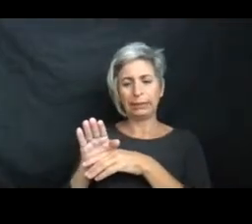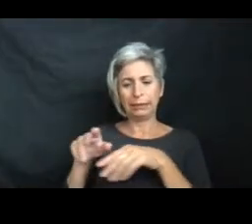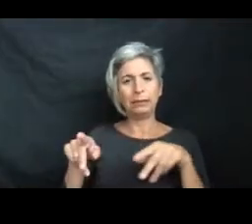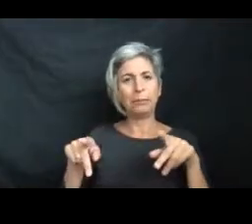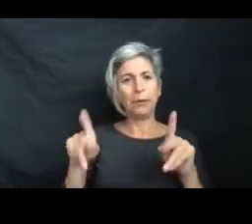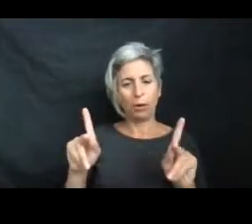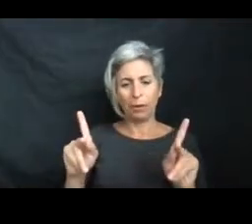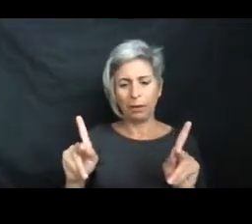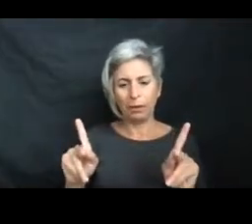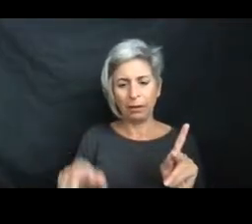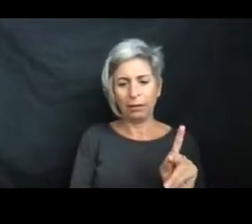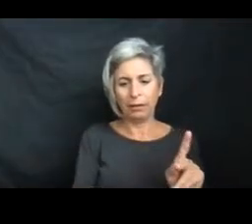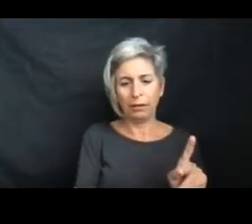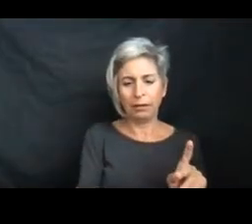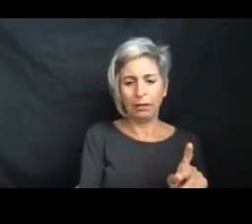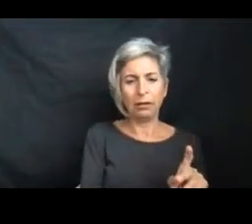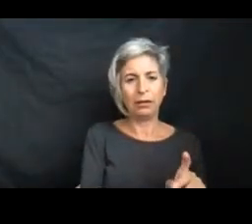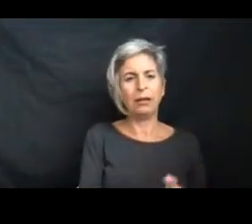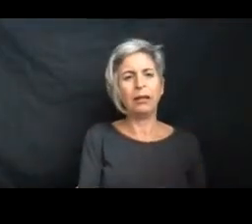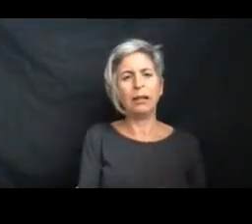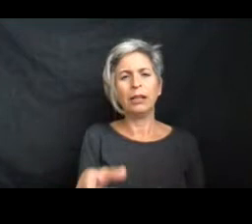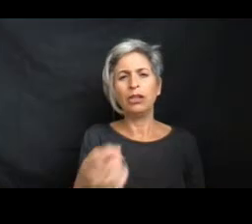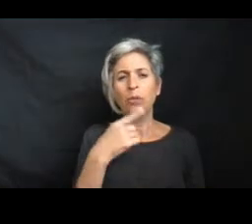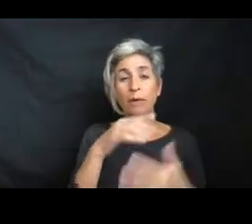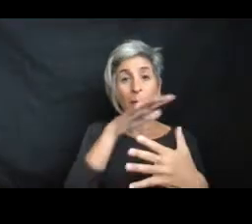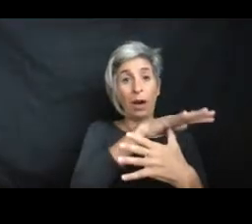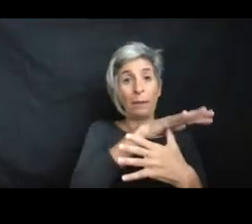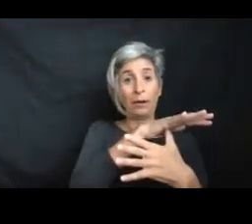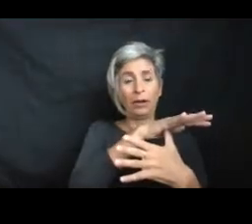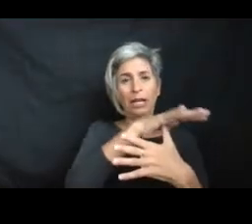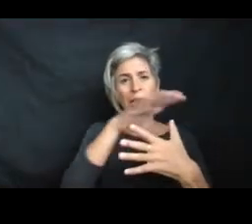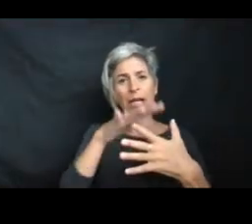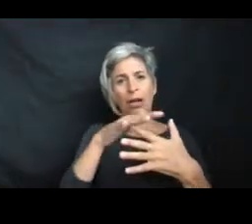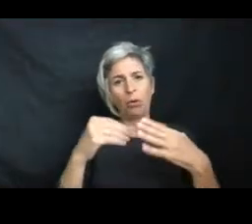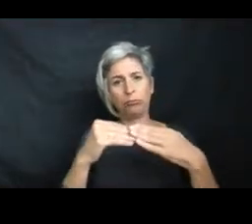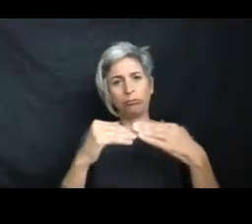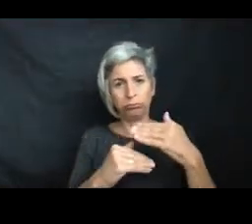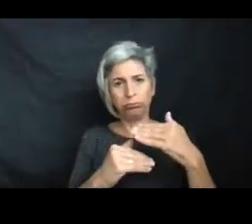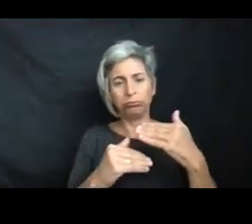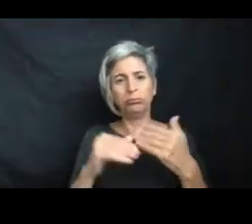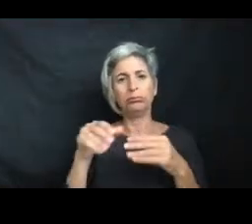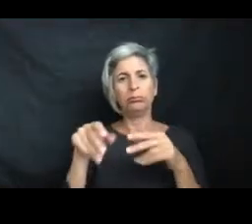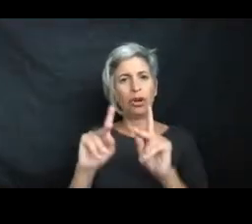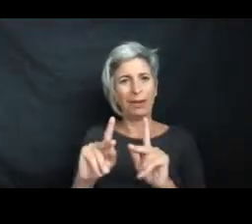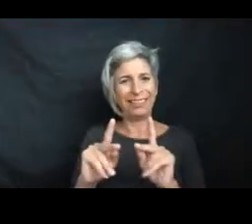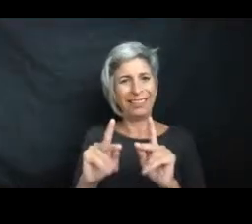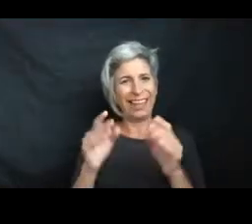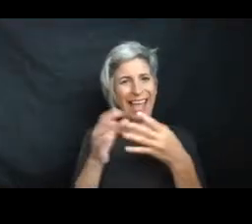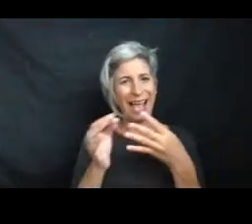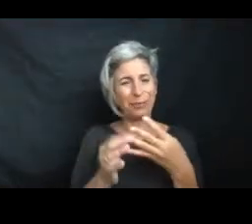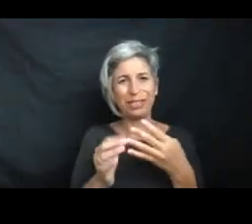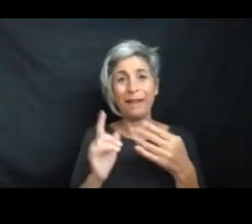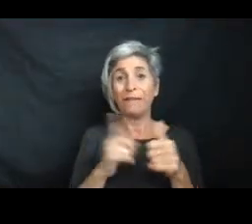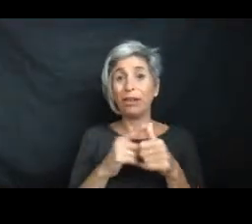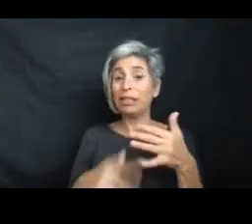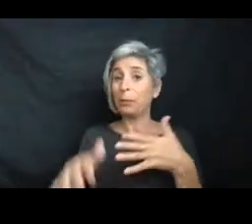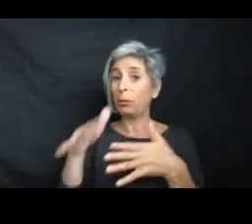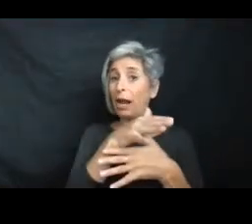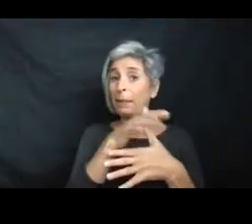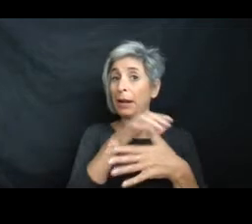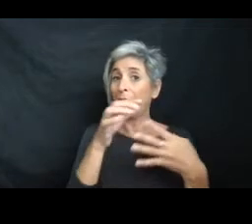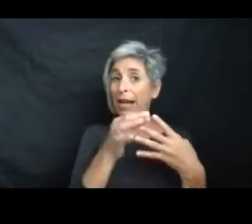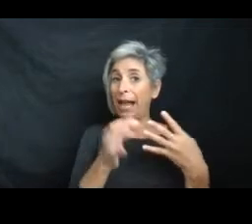in. And then like Harish mentioned, you have the primary or the sub-permit option. I'm going to go through the primary permit option,